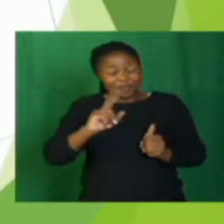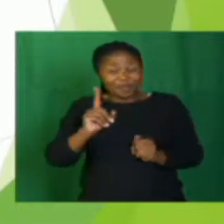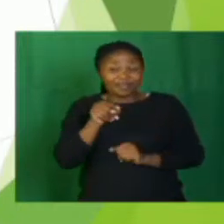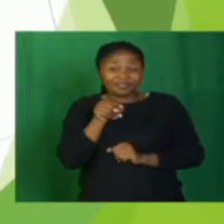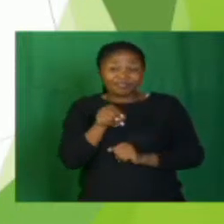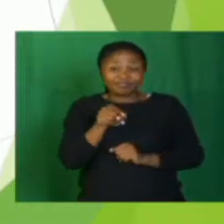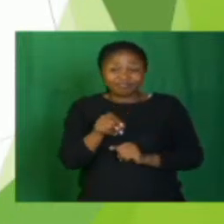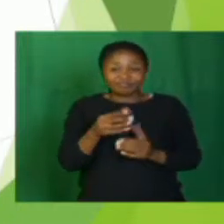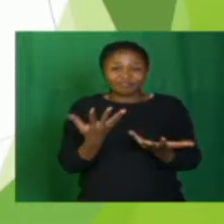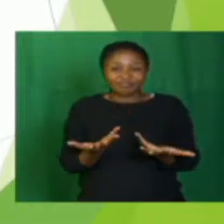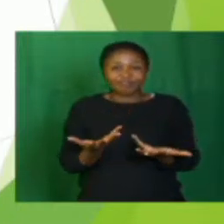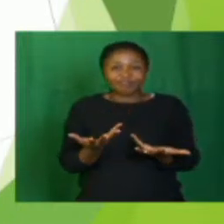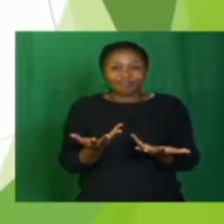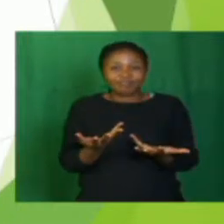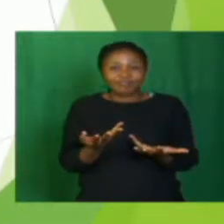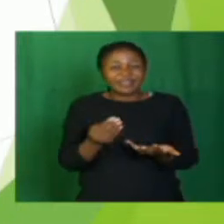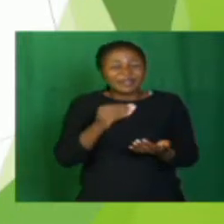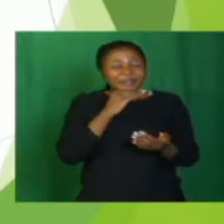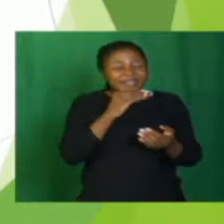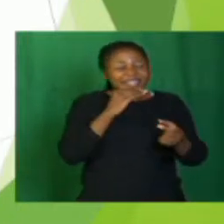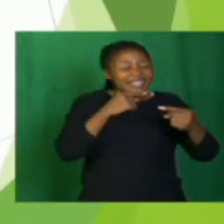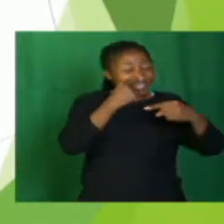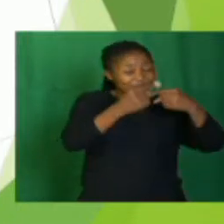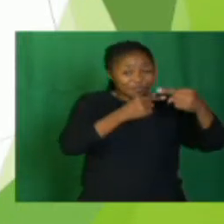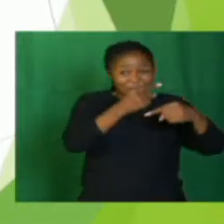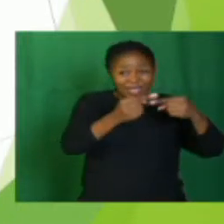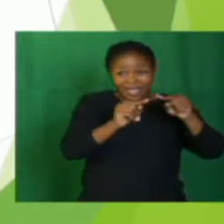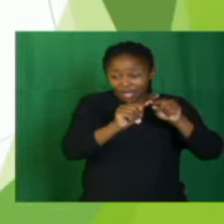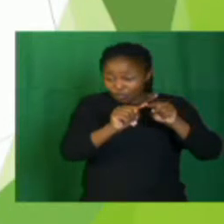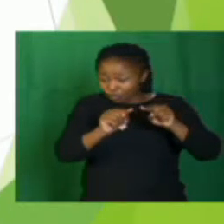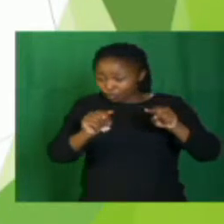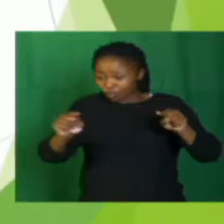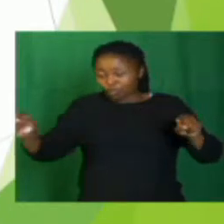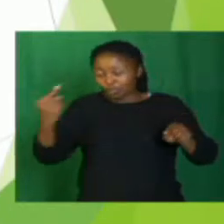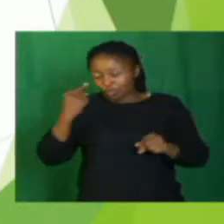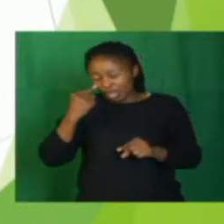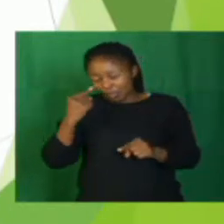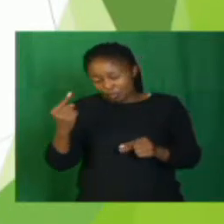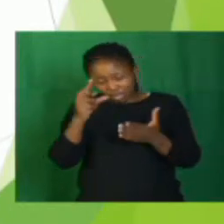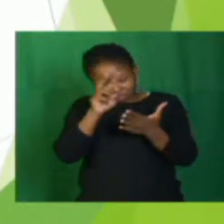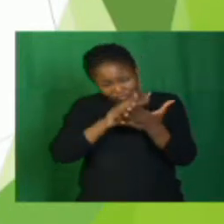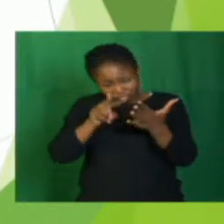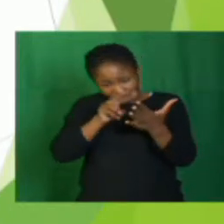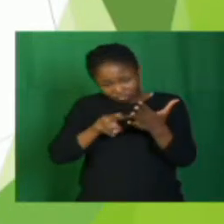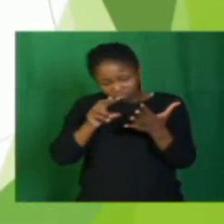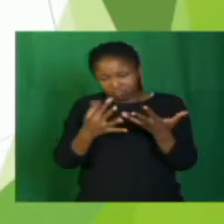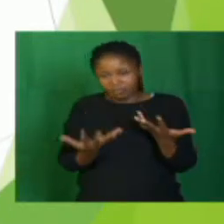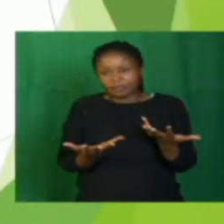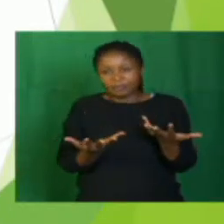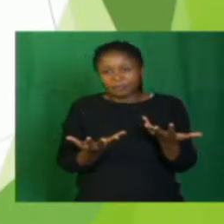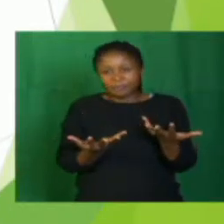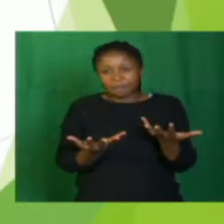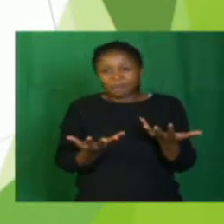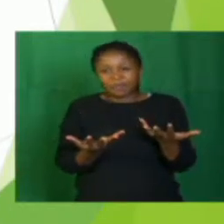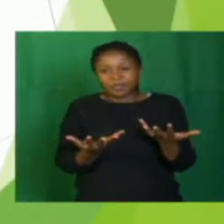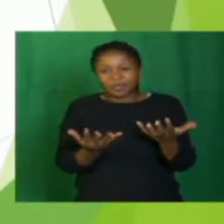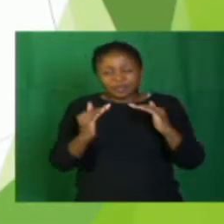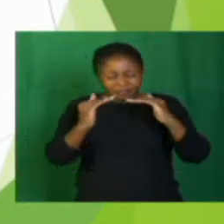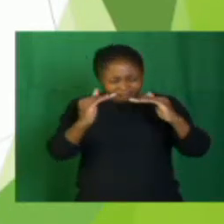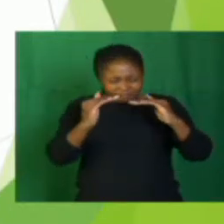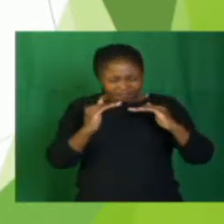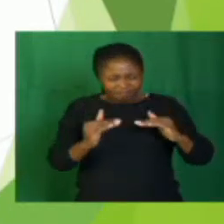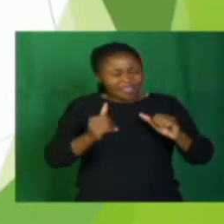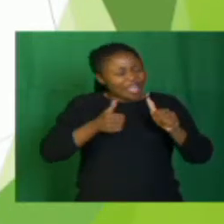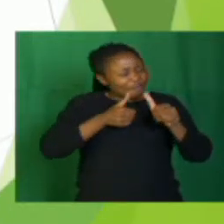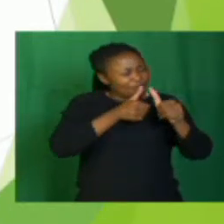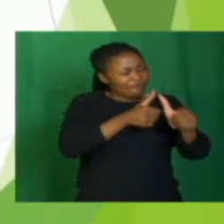This is how far it goes. I've given you the topic sentence. What follows now the topic sentence is what? My